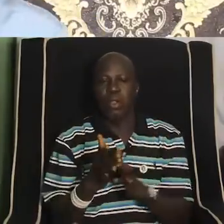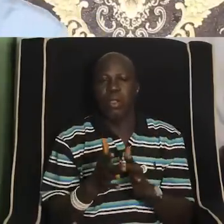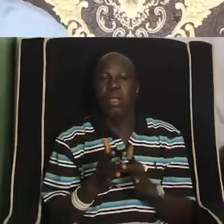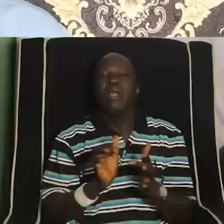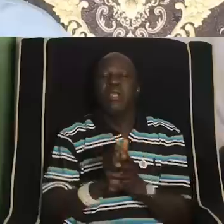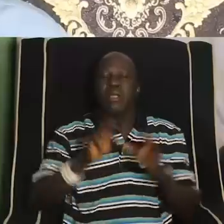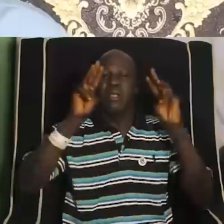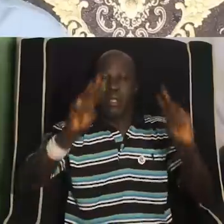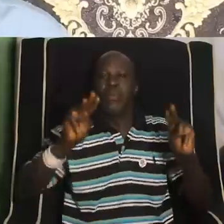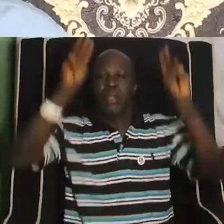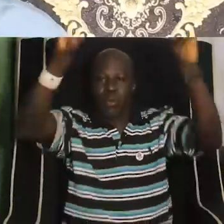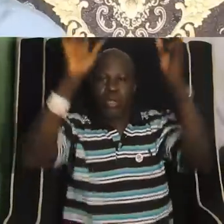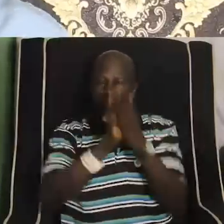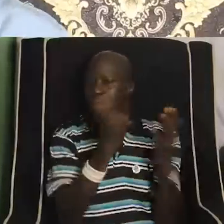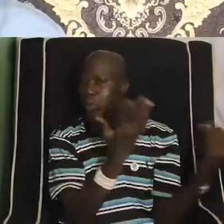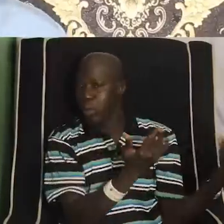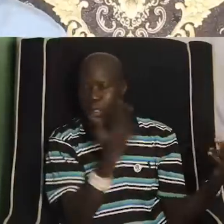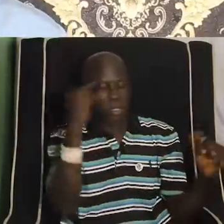the name of the Lord.